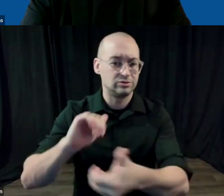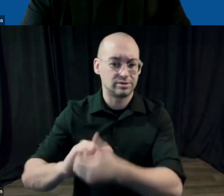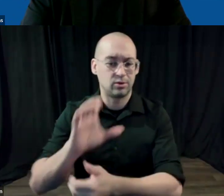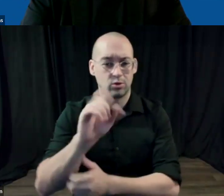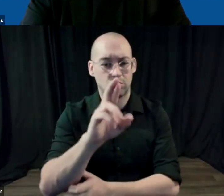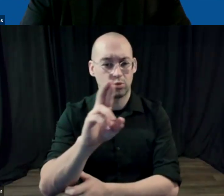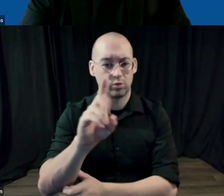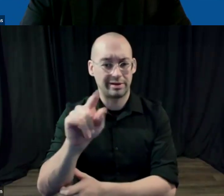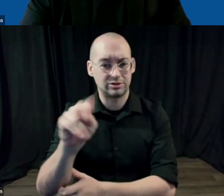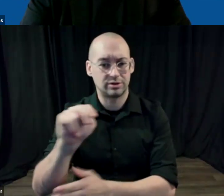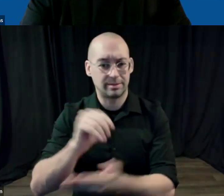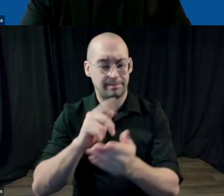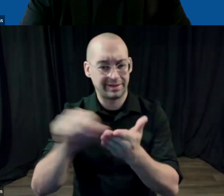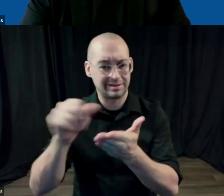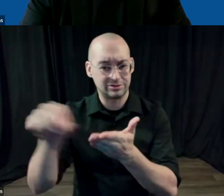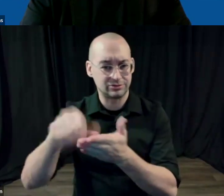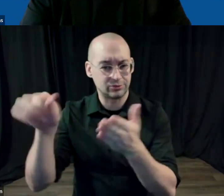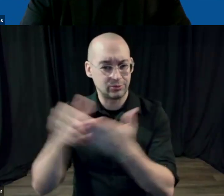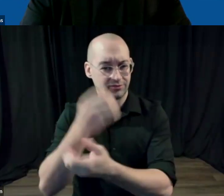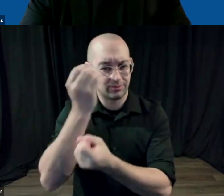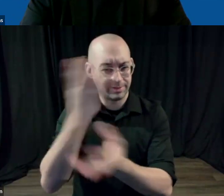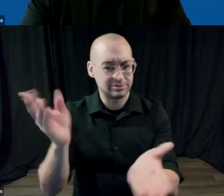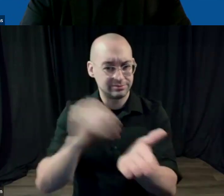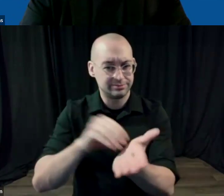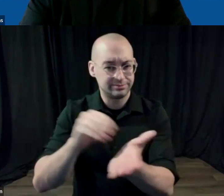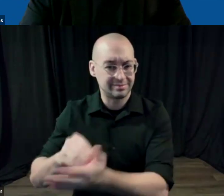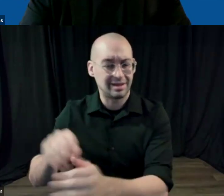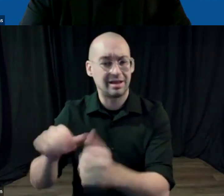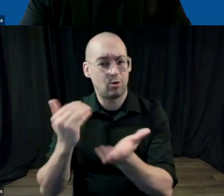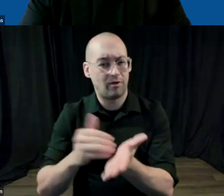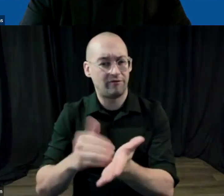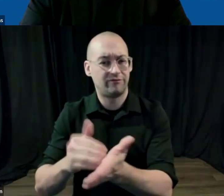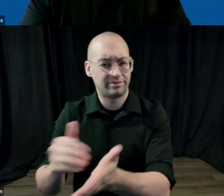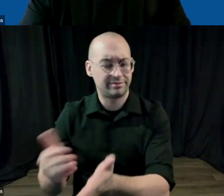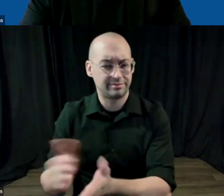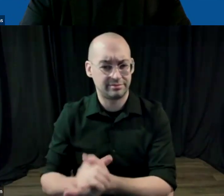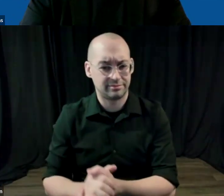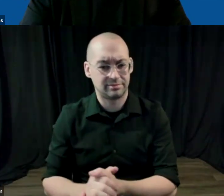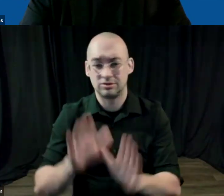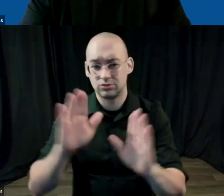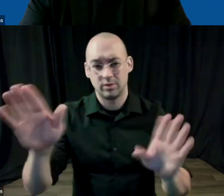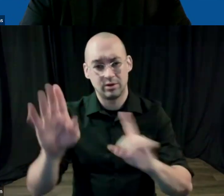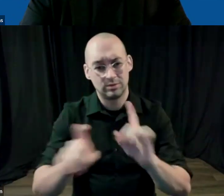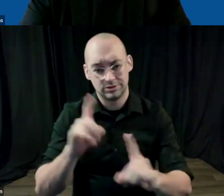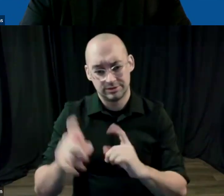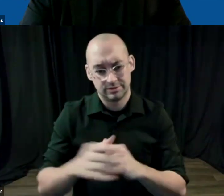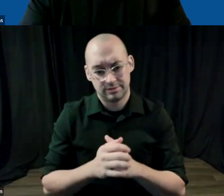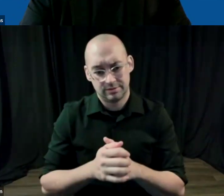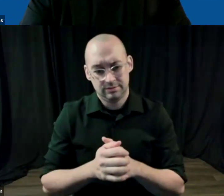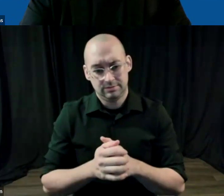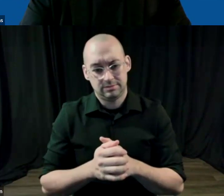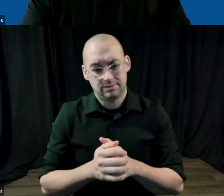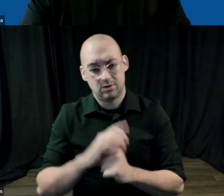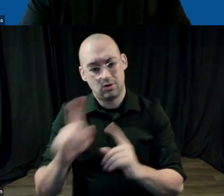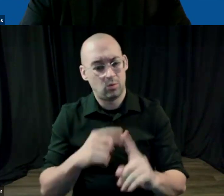updated? How often will the Excel spreadsheet be updated? Yeah, thank you. That's a great question. So when we